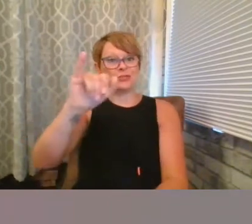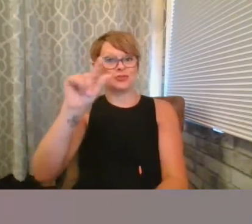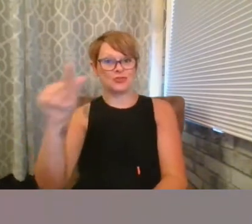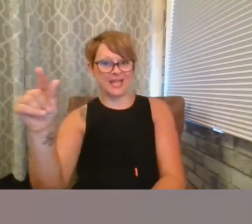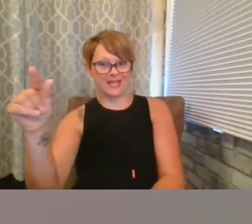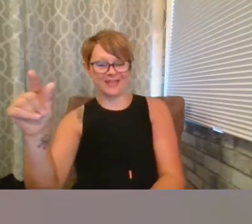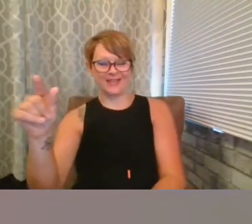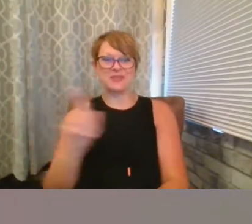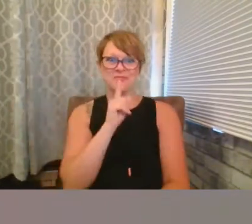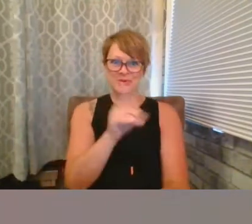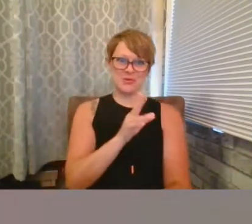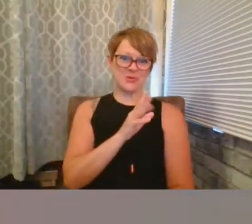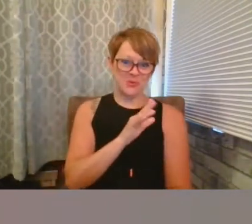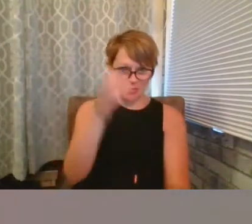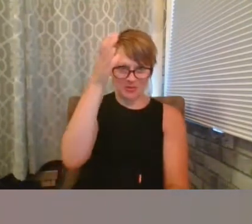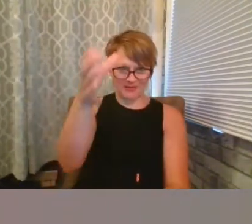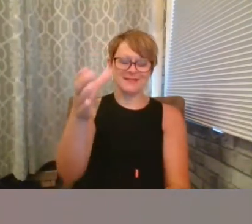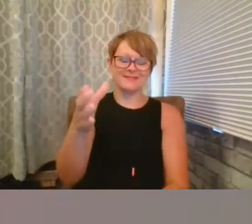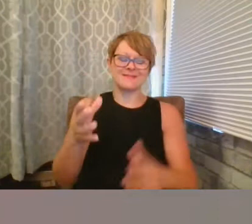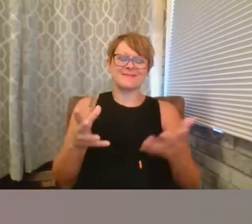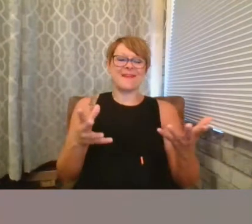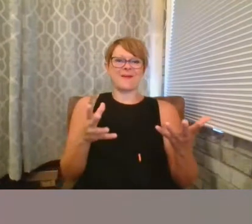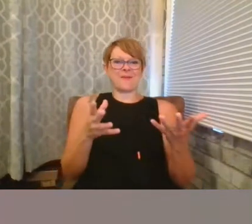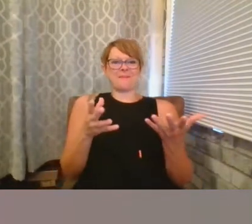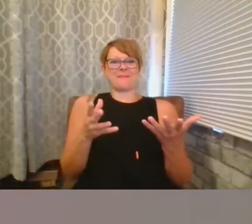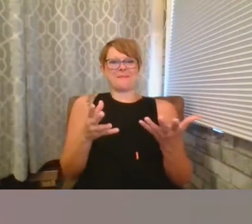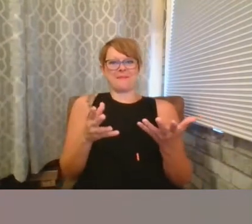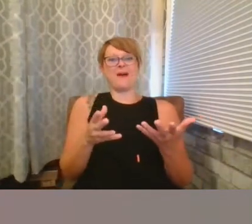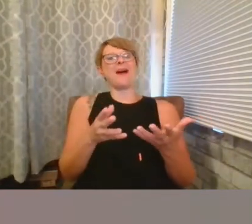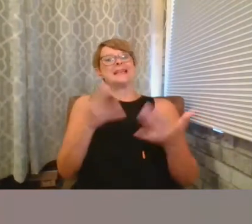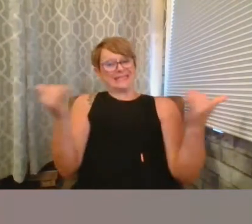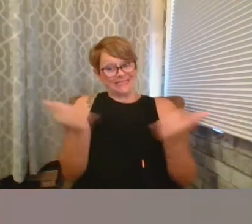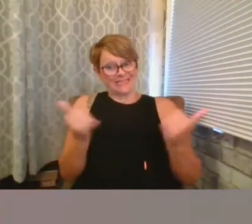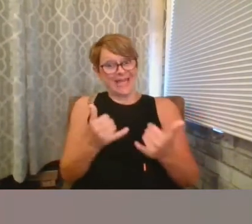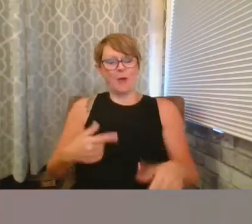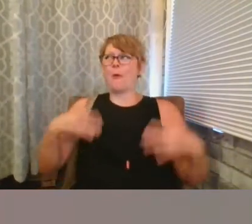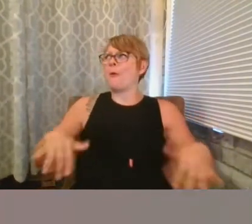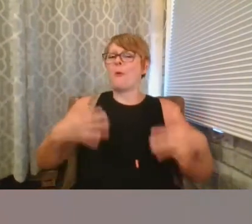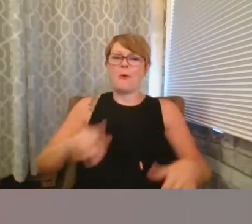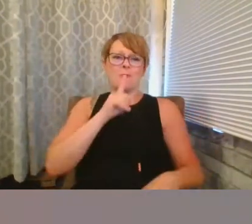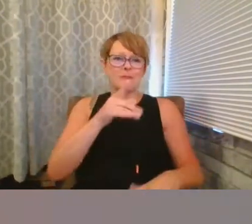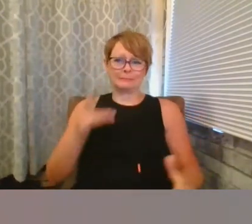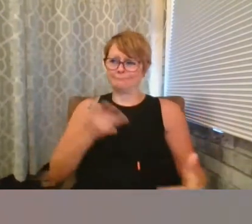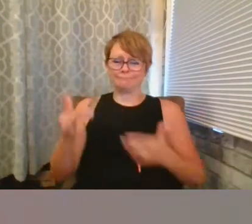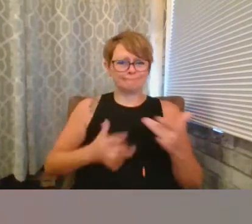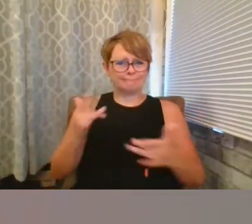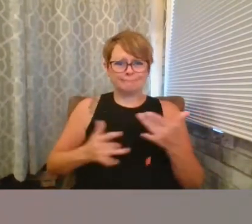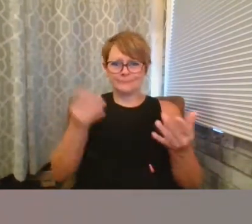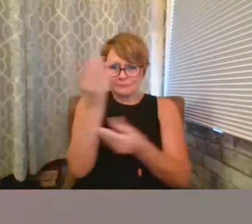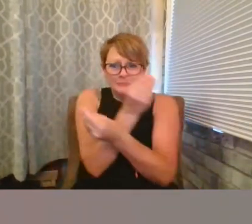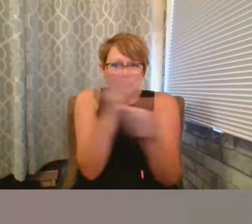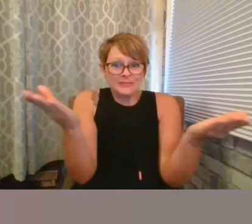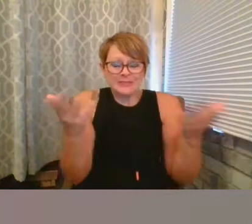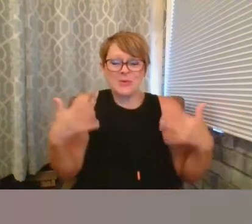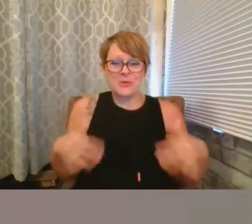try to bring into the community. And today, the reason I'm so excited to share this information quickly with you guys, I will be